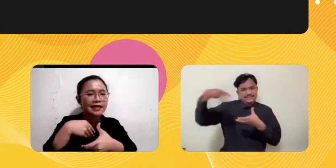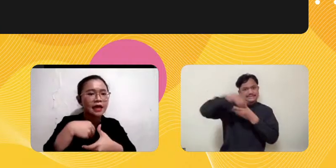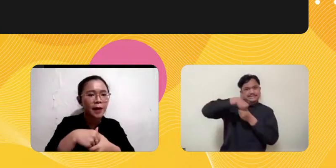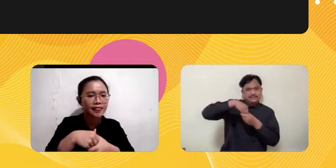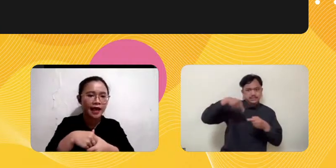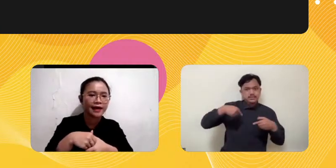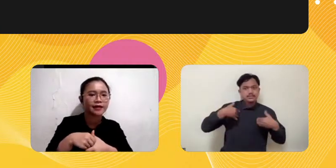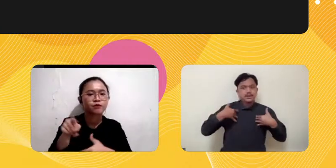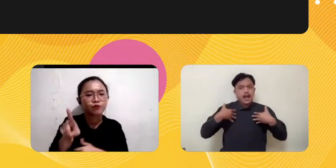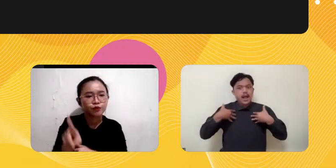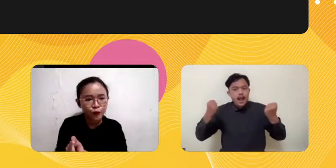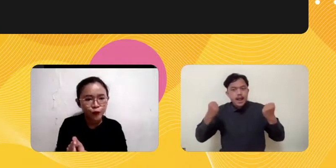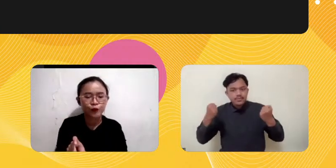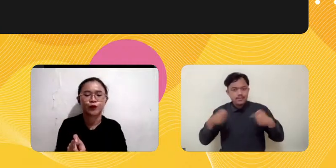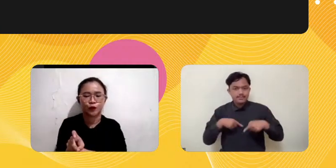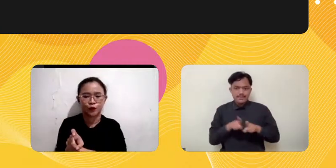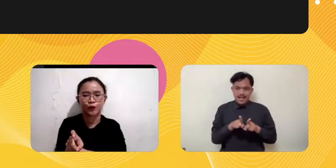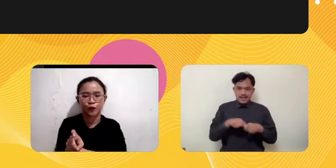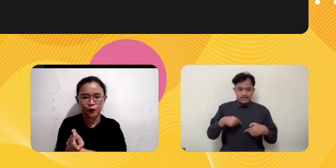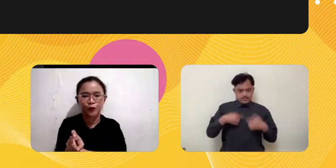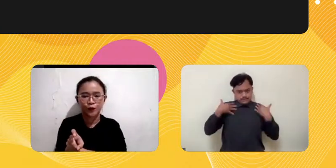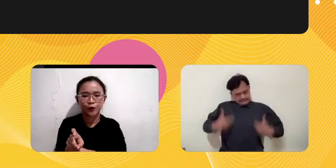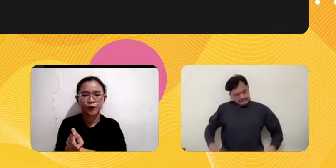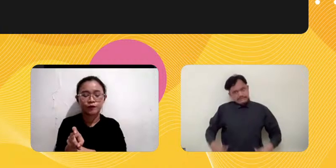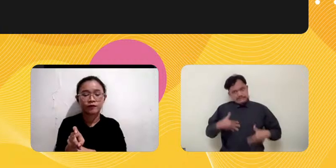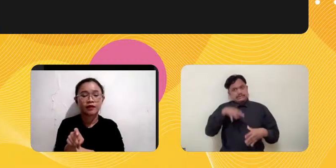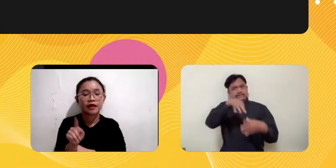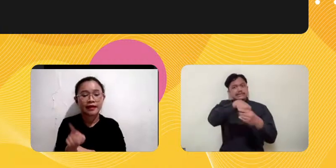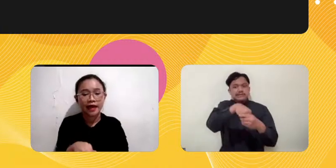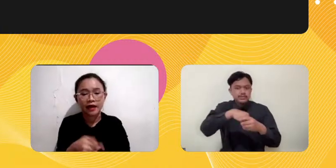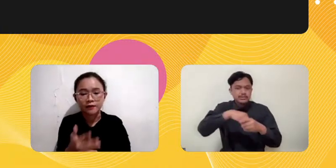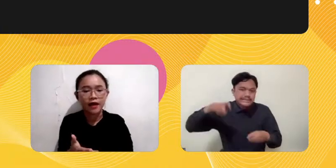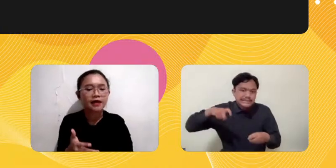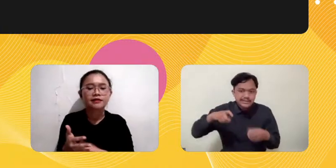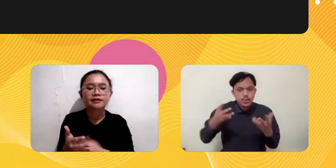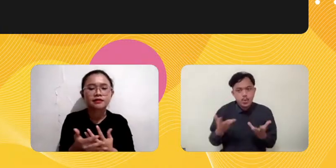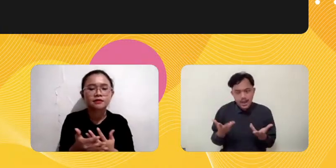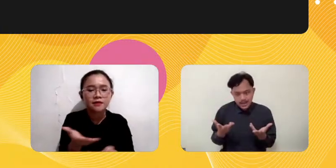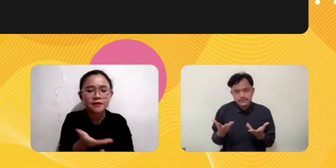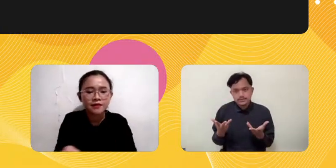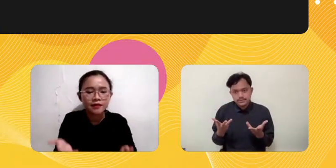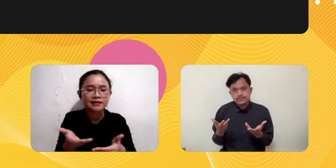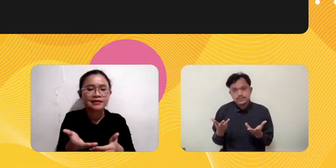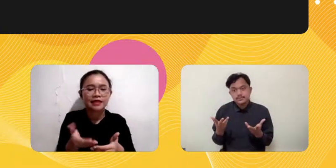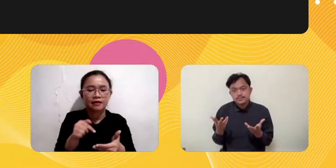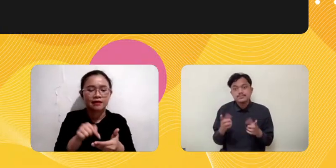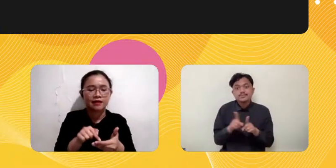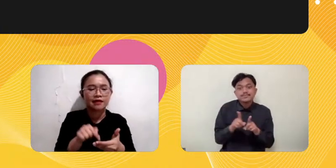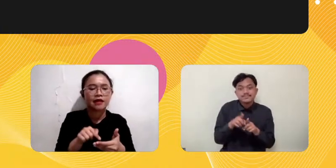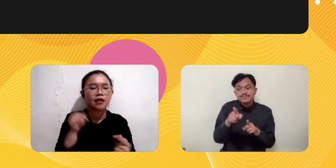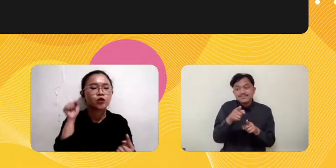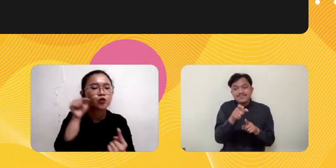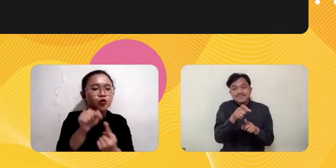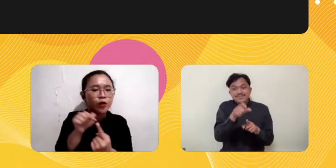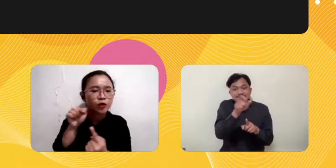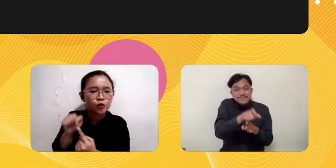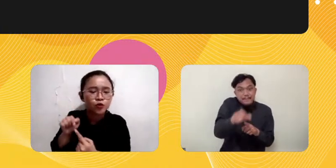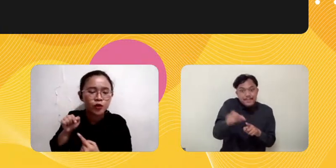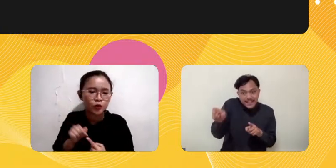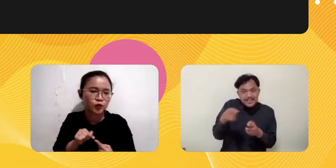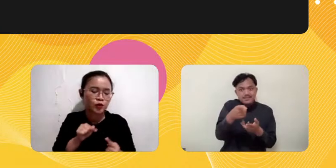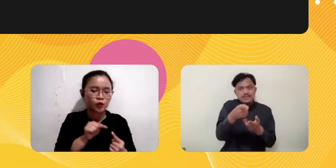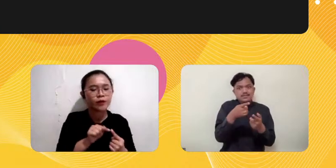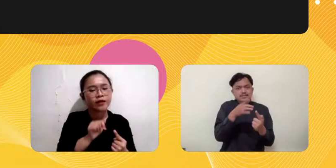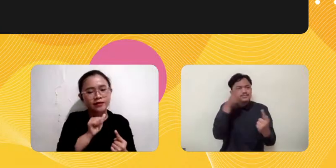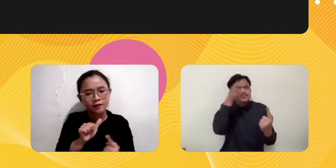or let them lead in formulating the messages in the campaigns that we plan to do for